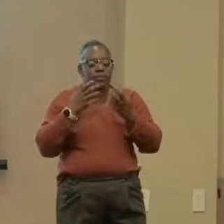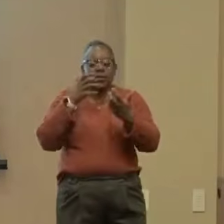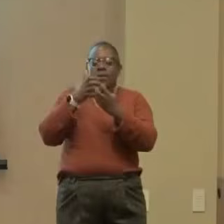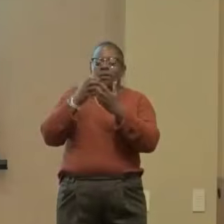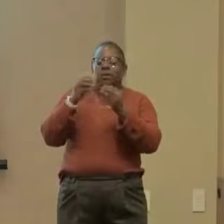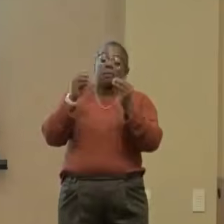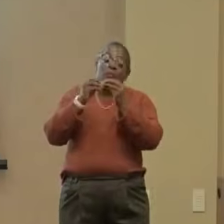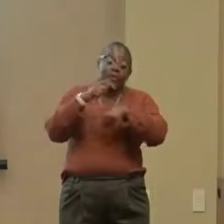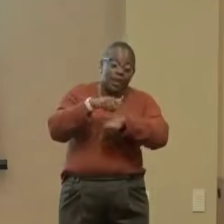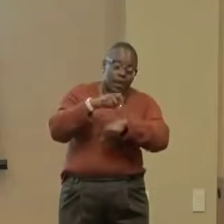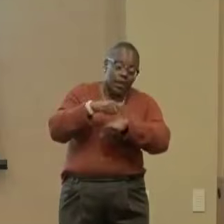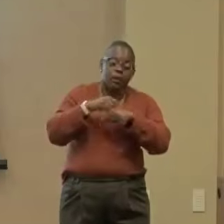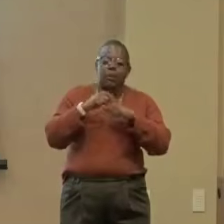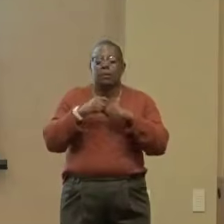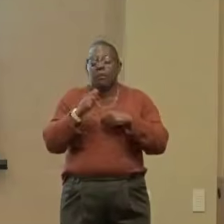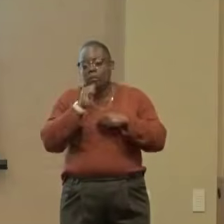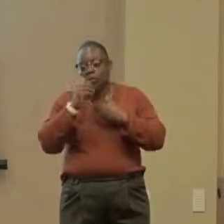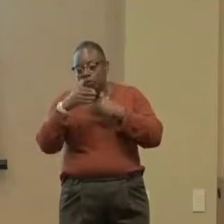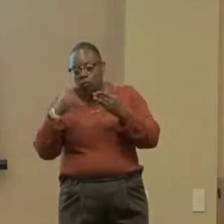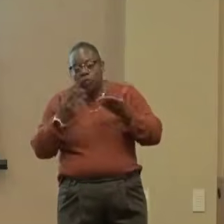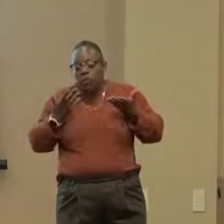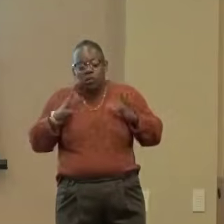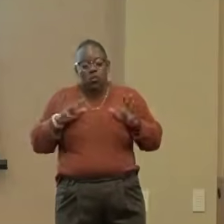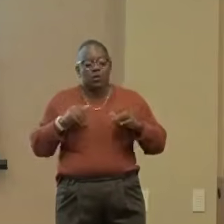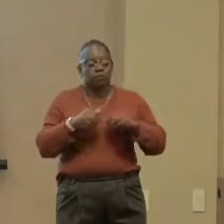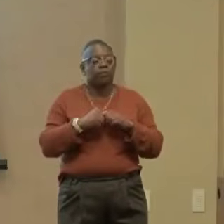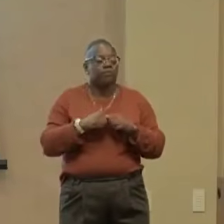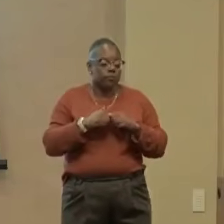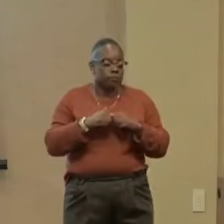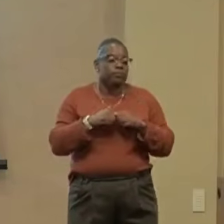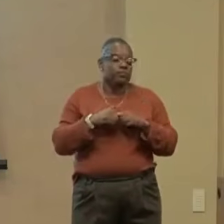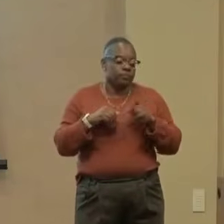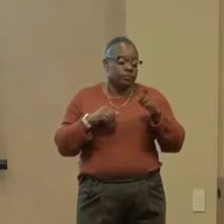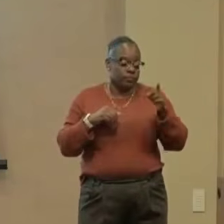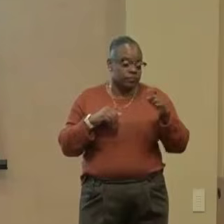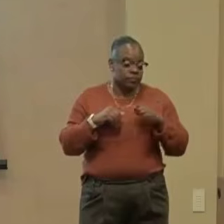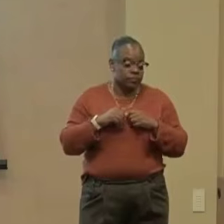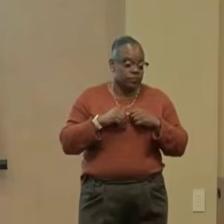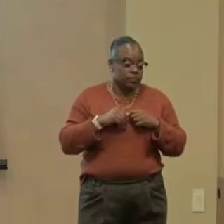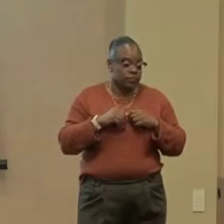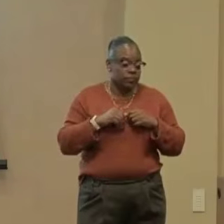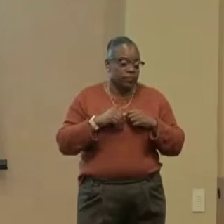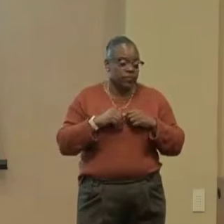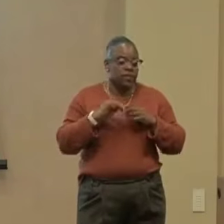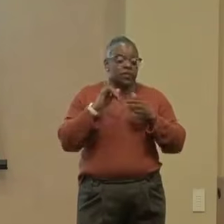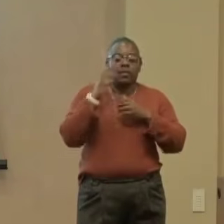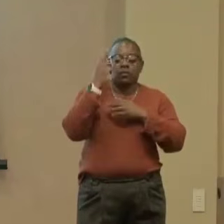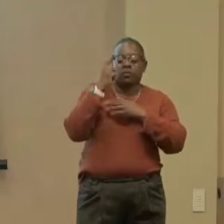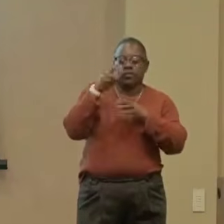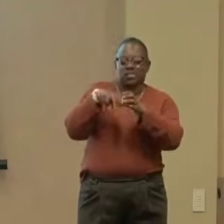accommodate it, and that was the main reason why she just like gotta leave the